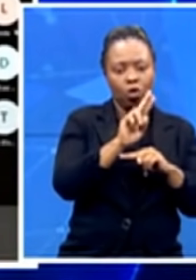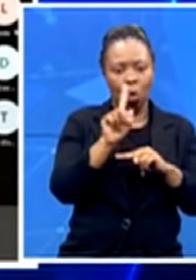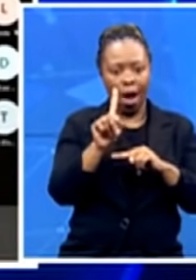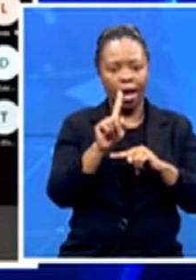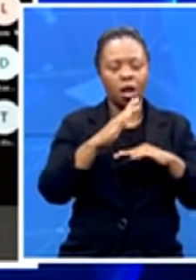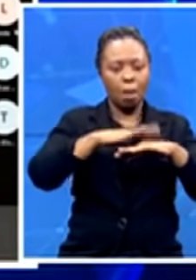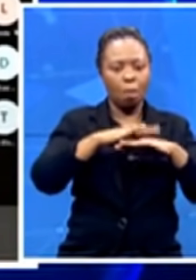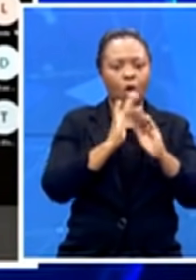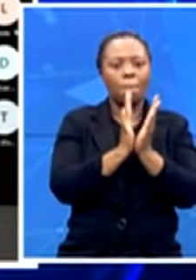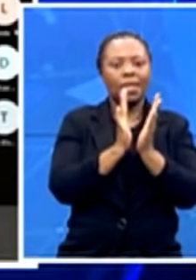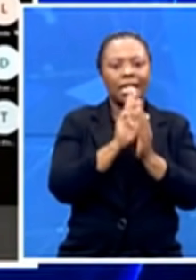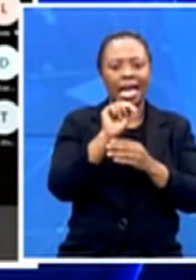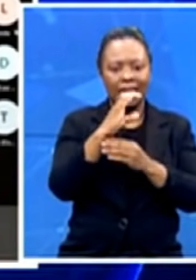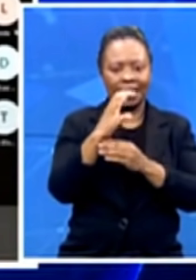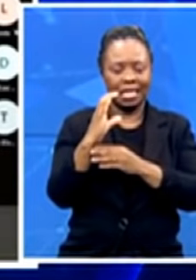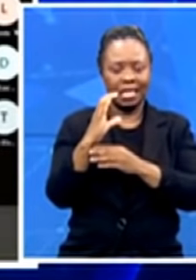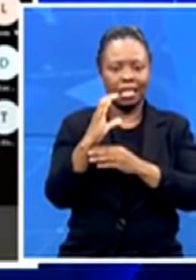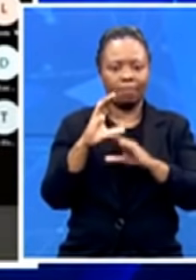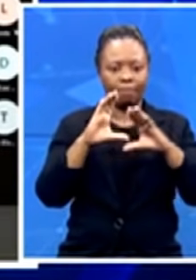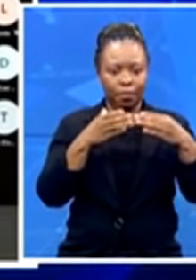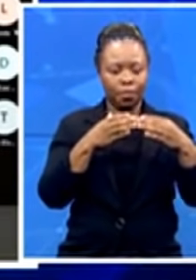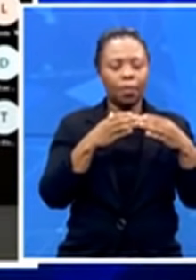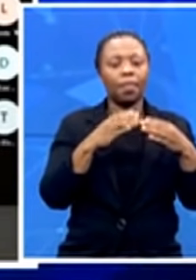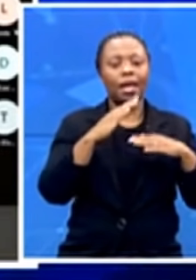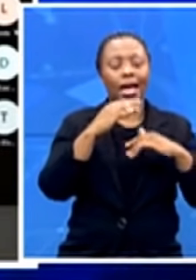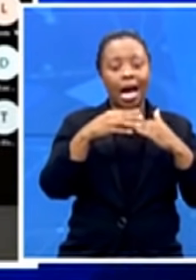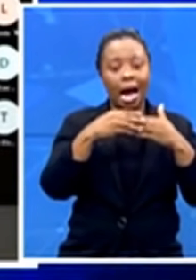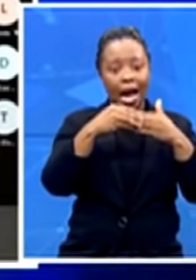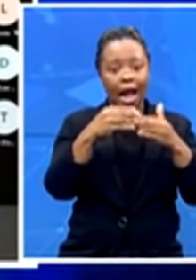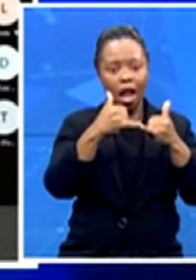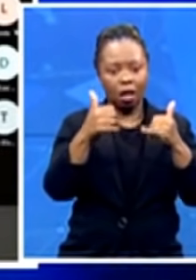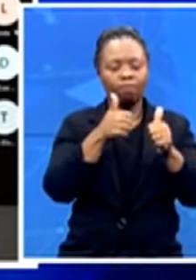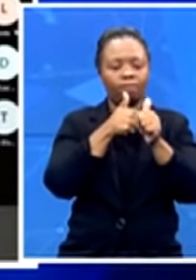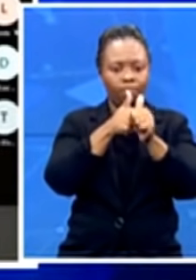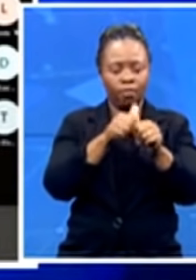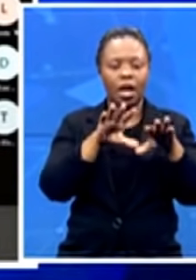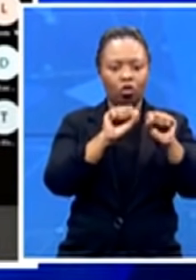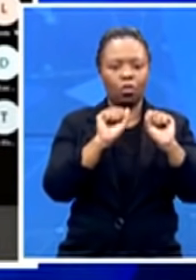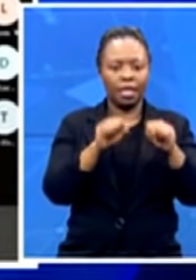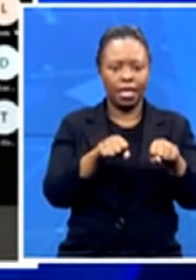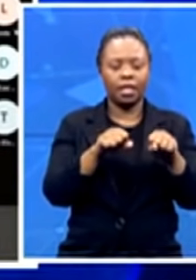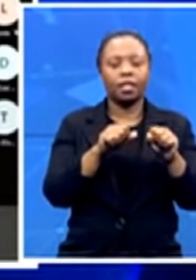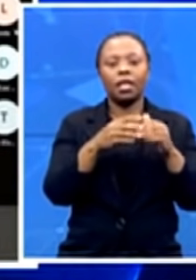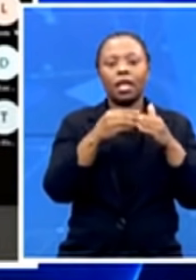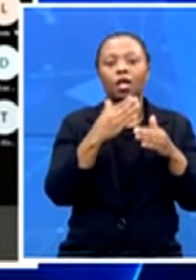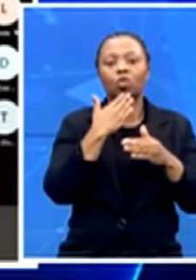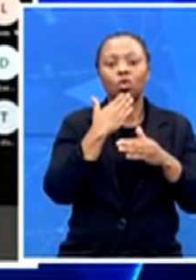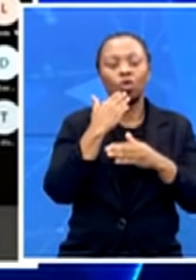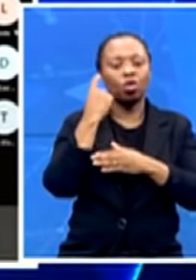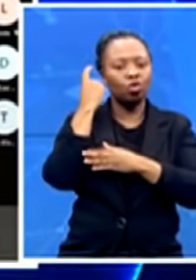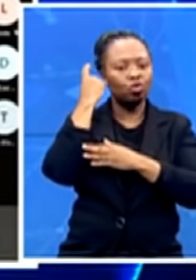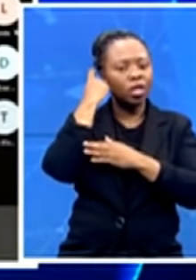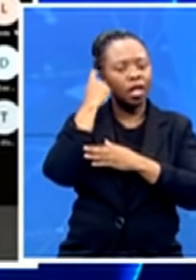NEC adopted the guidelines developed by a task team led by the Treasurer General of the ANC. And the